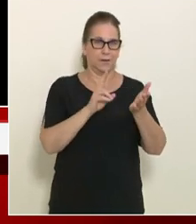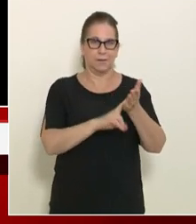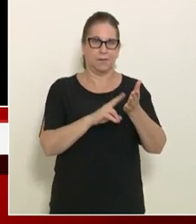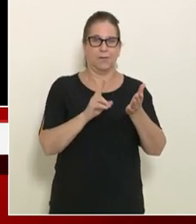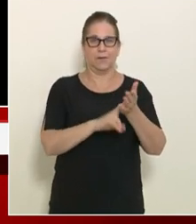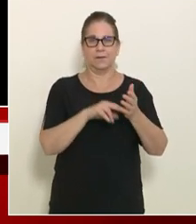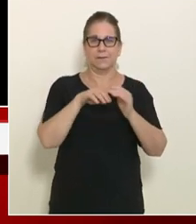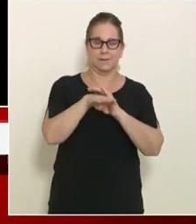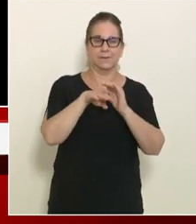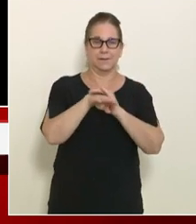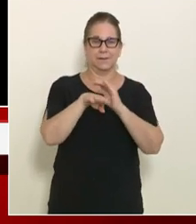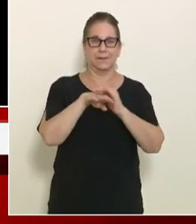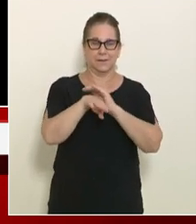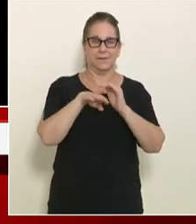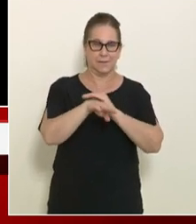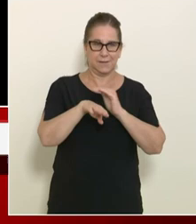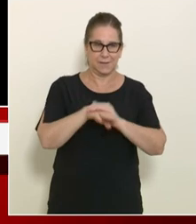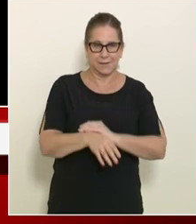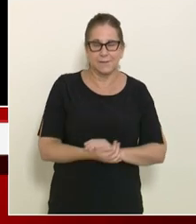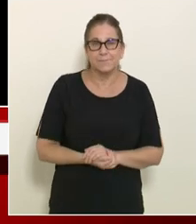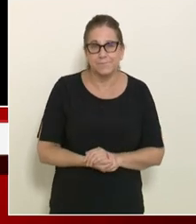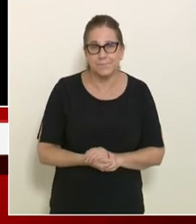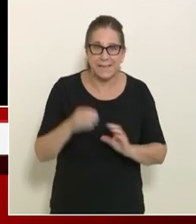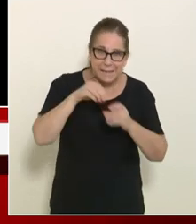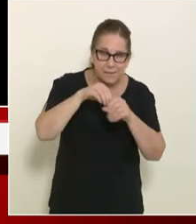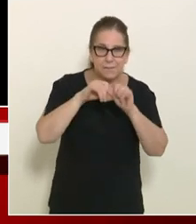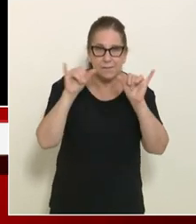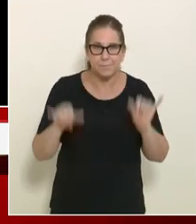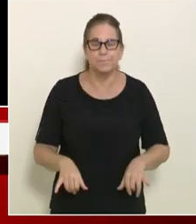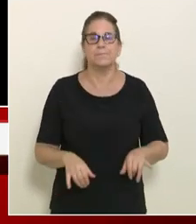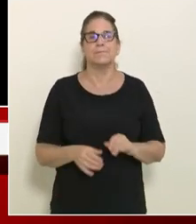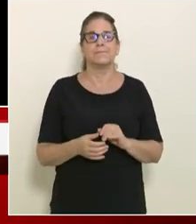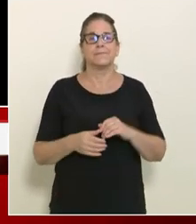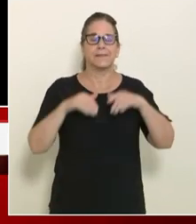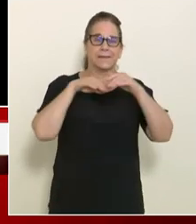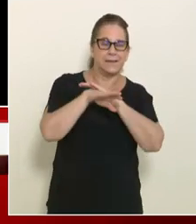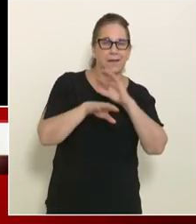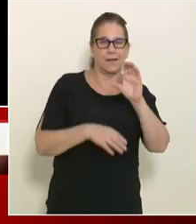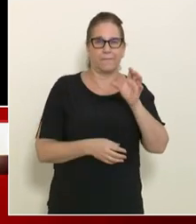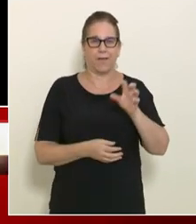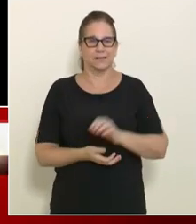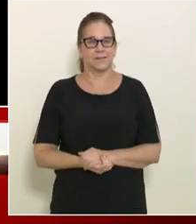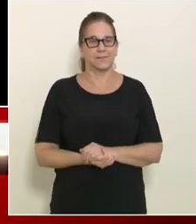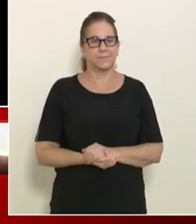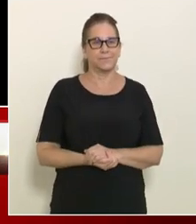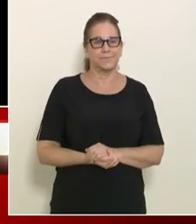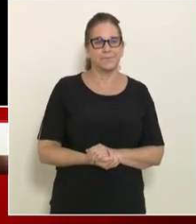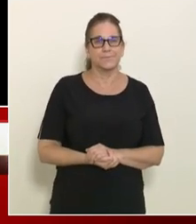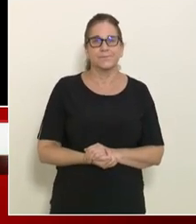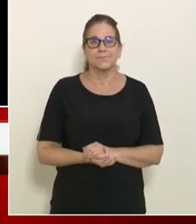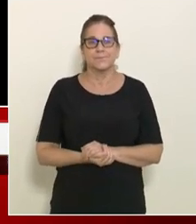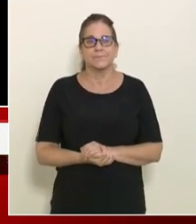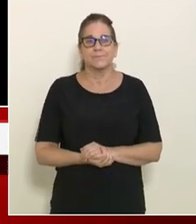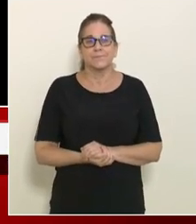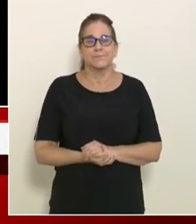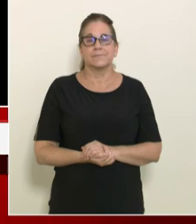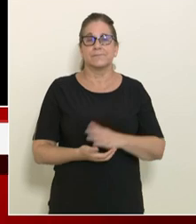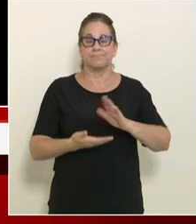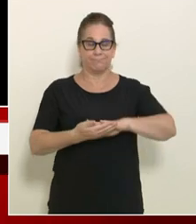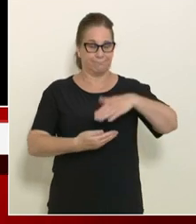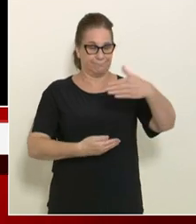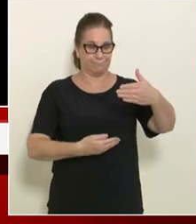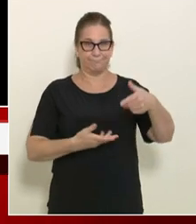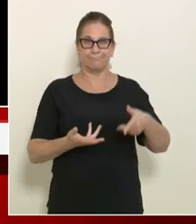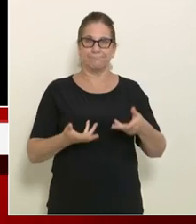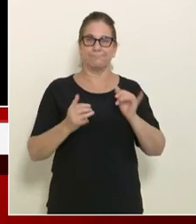Student Information System to access their schedule so they know what time that they're expected to be in class and logged in. And